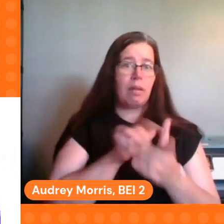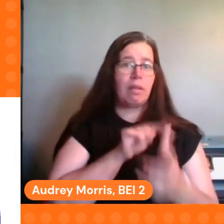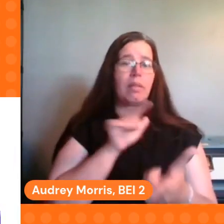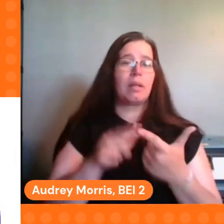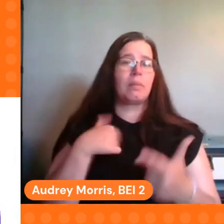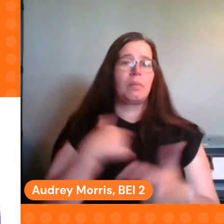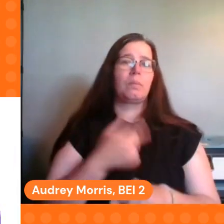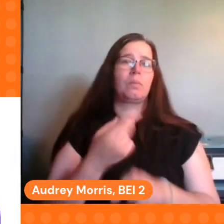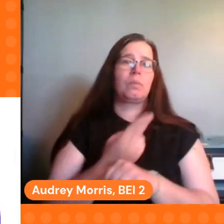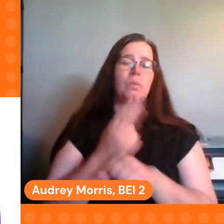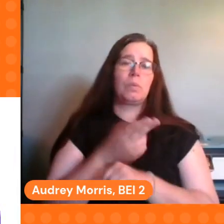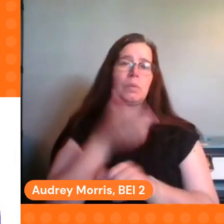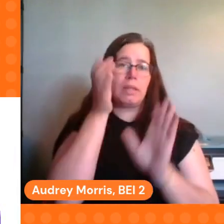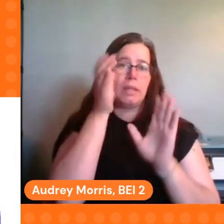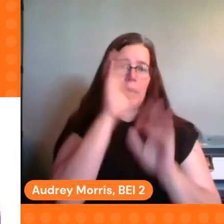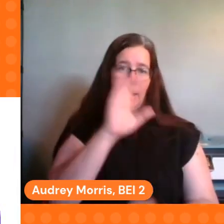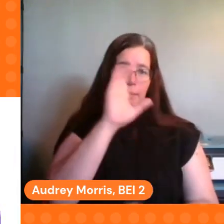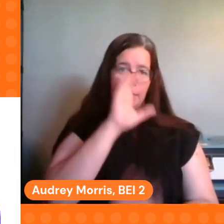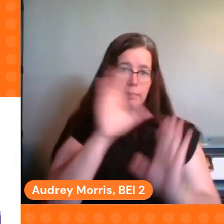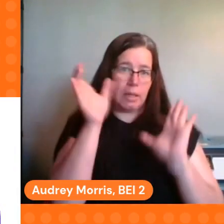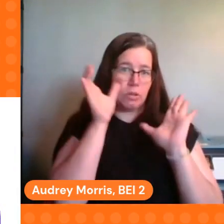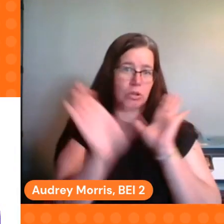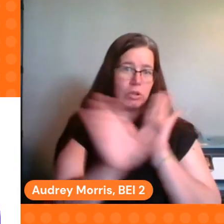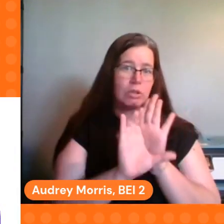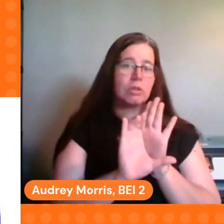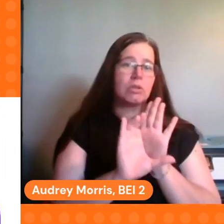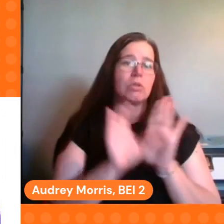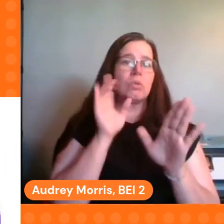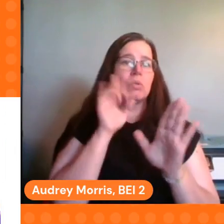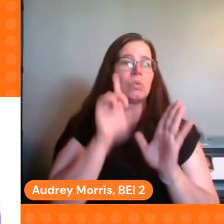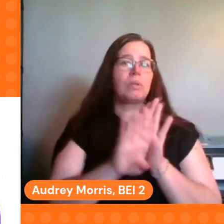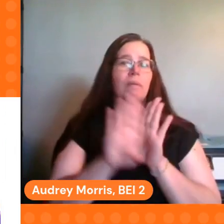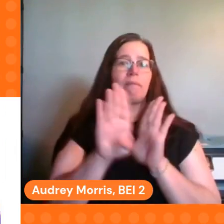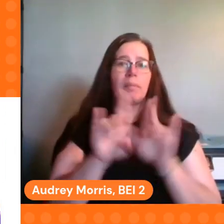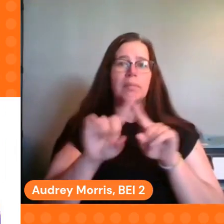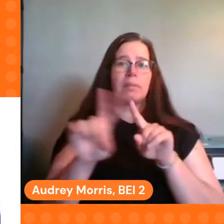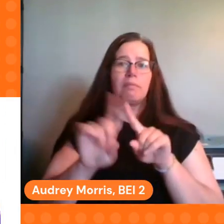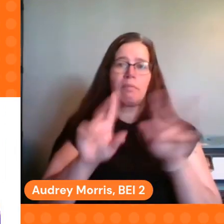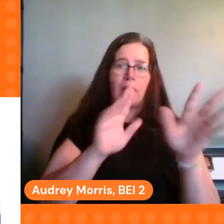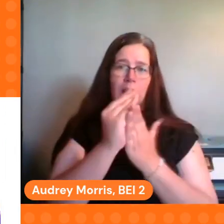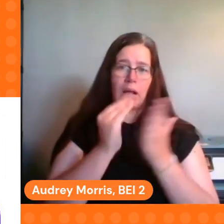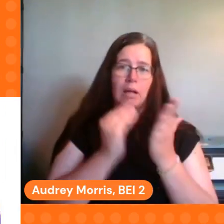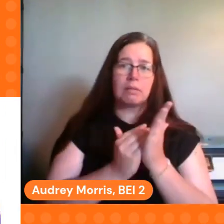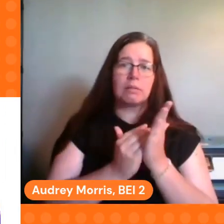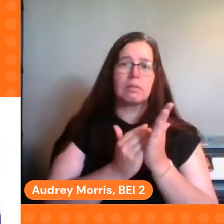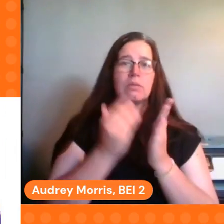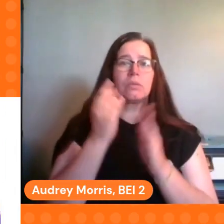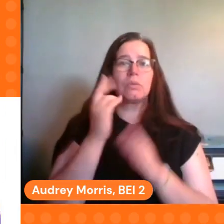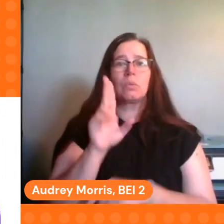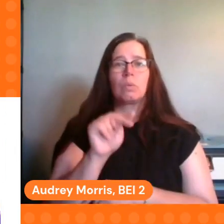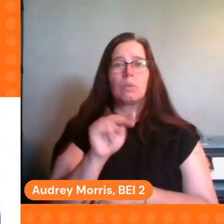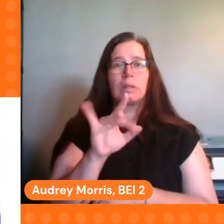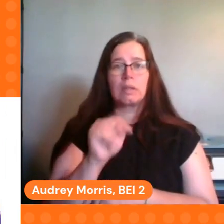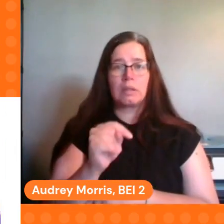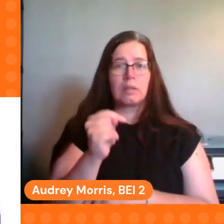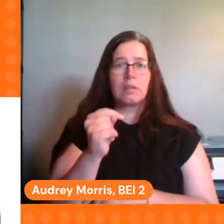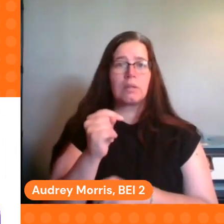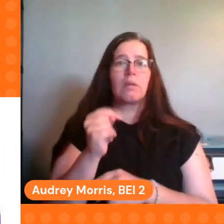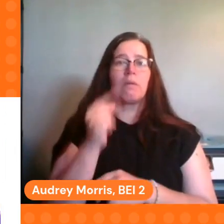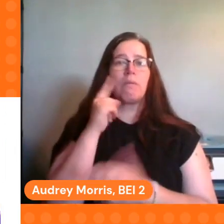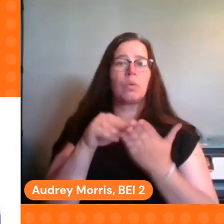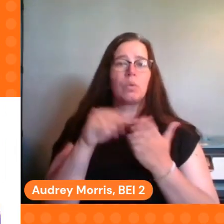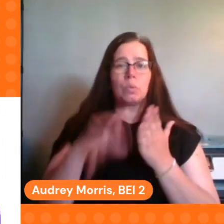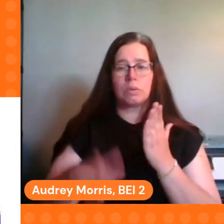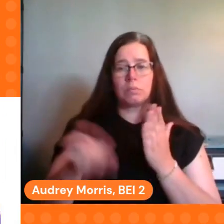use the animations to actually develop different lesson units. The lesson units enables the students to understand